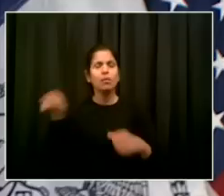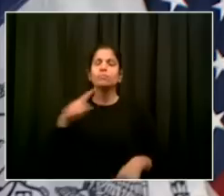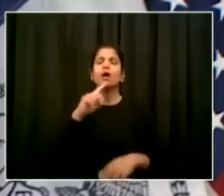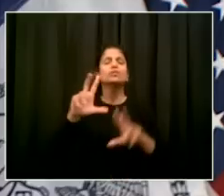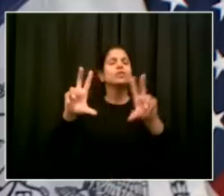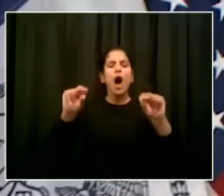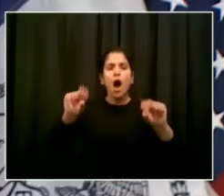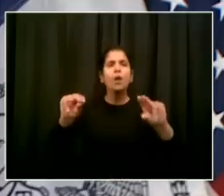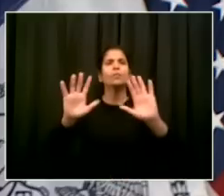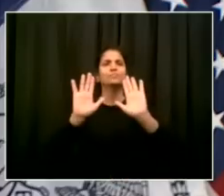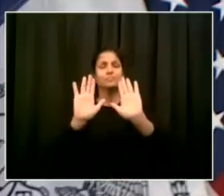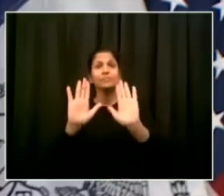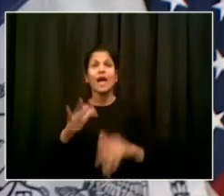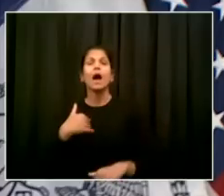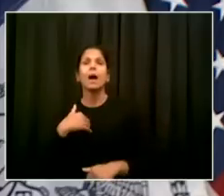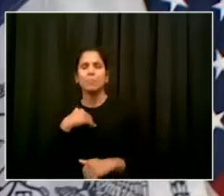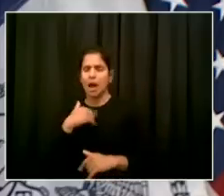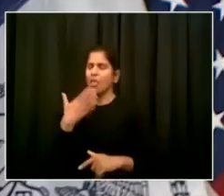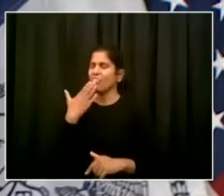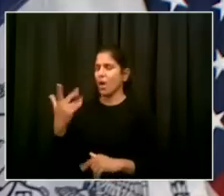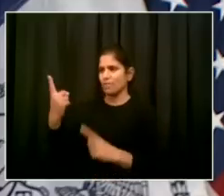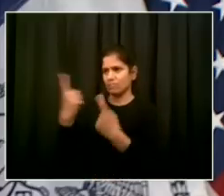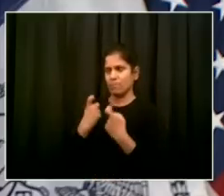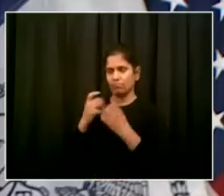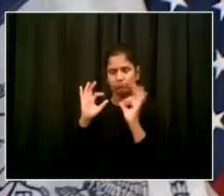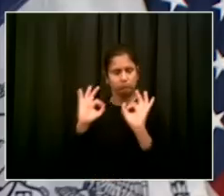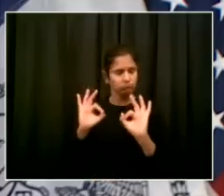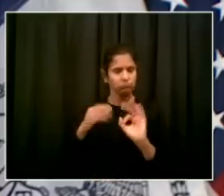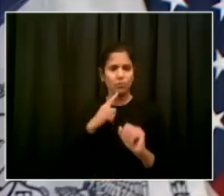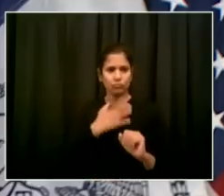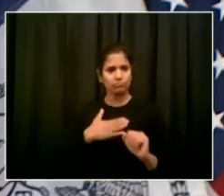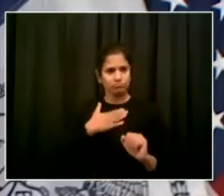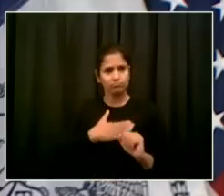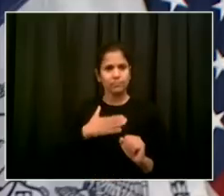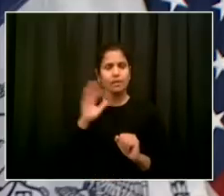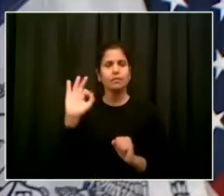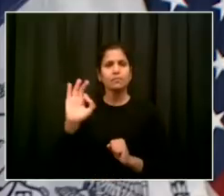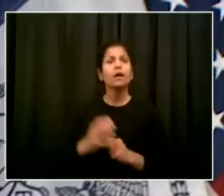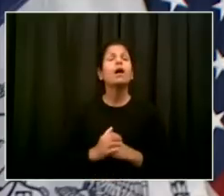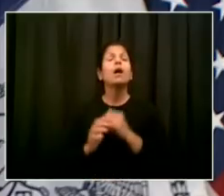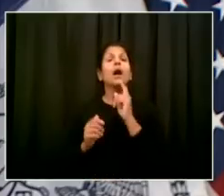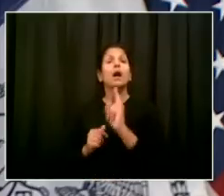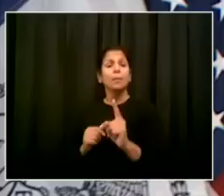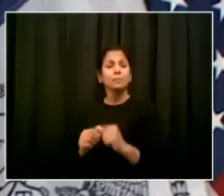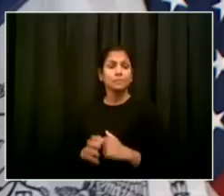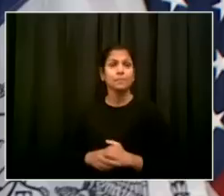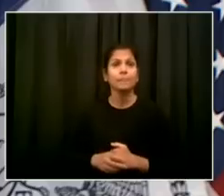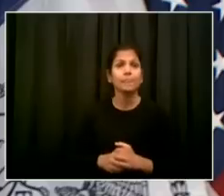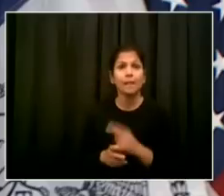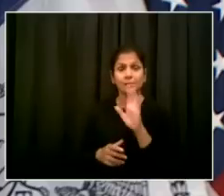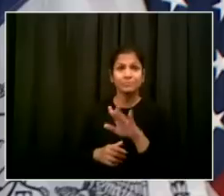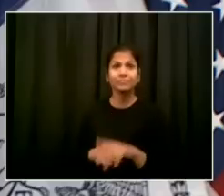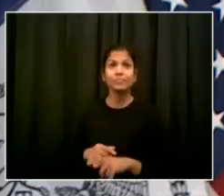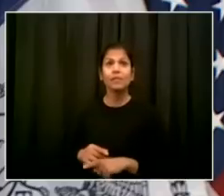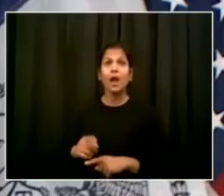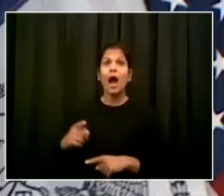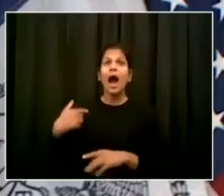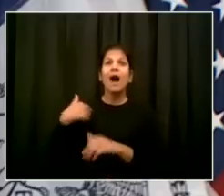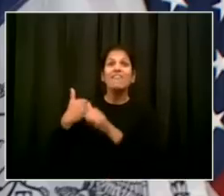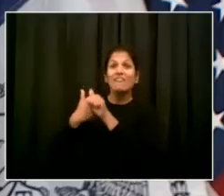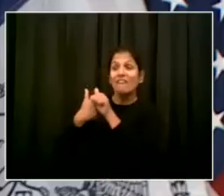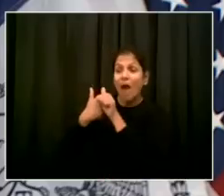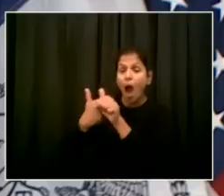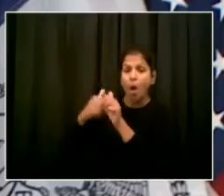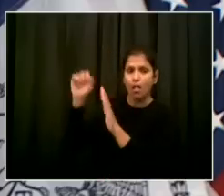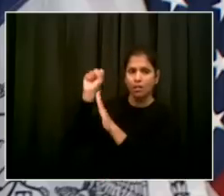Gloria. We've delineated, based on the state guidance, the schools that need to close